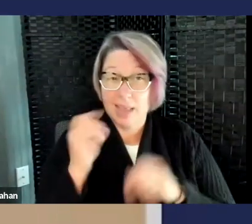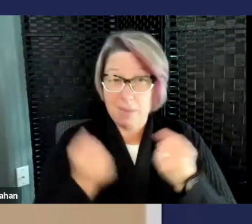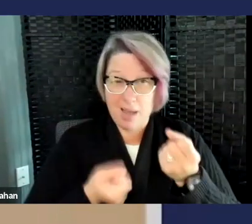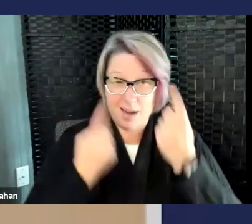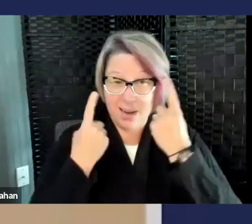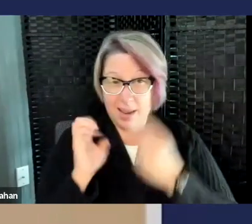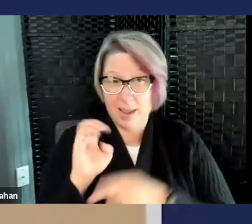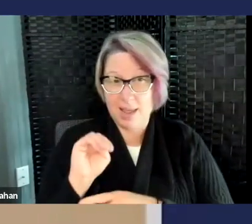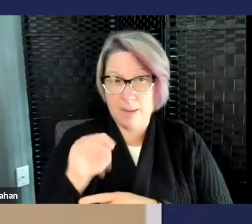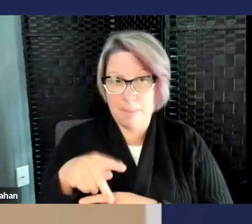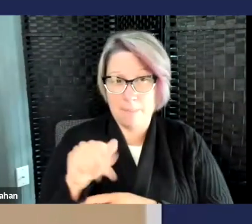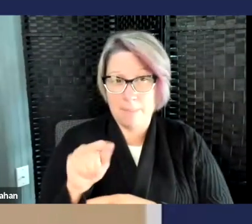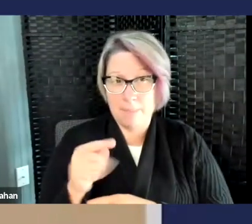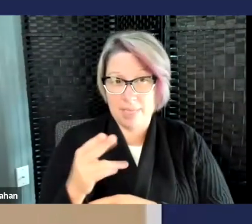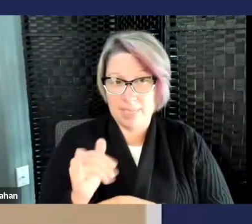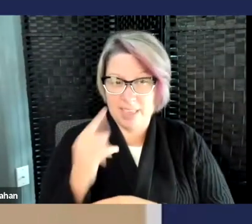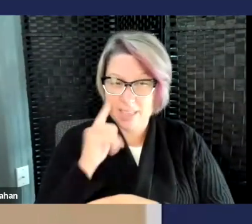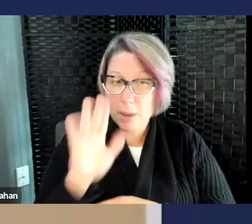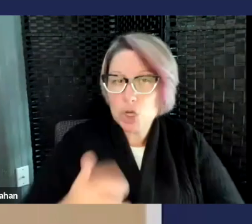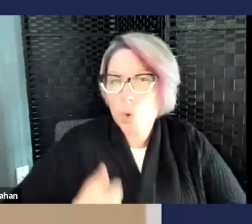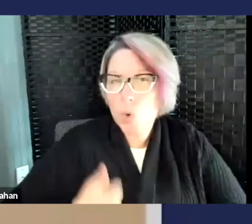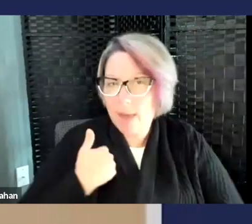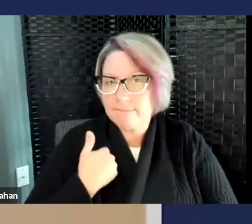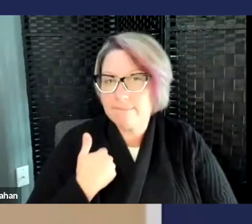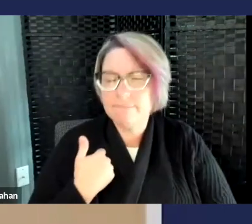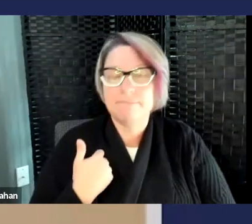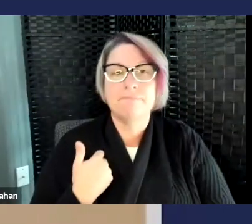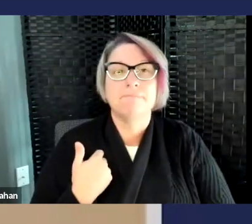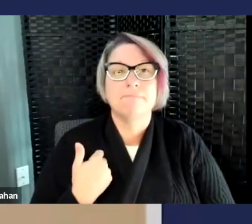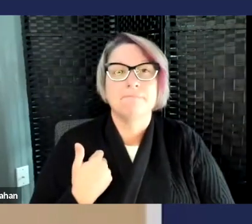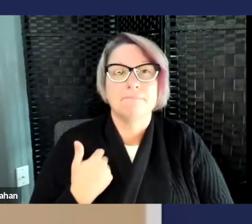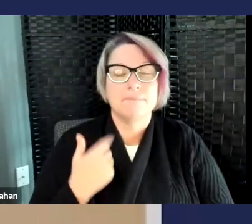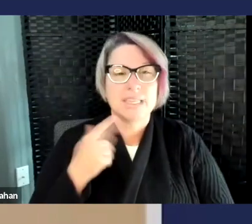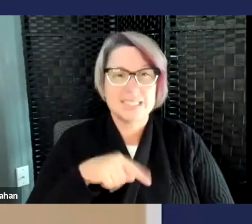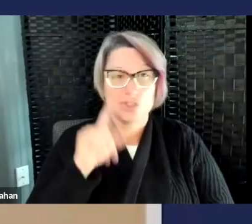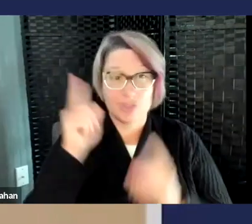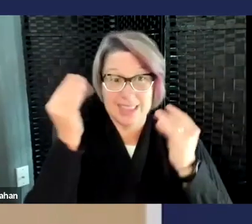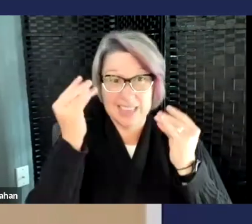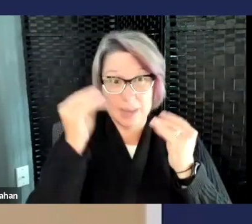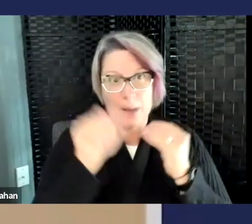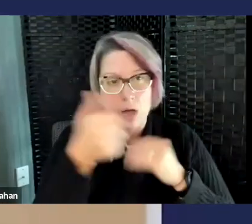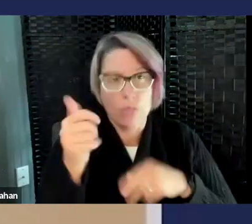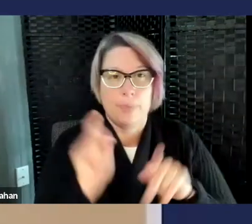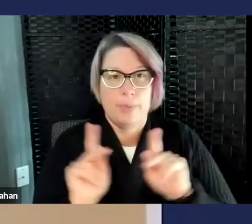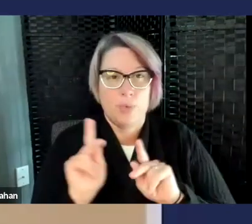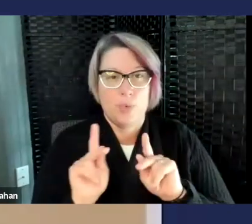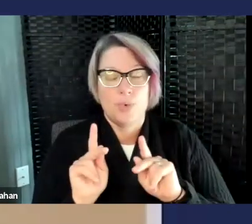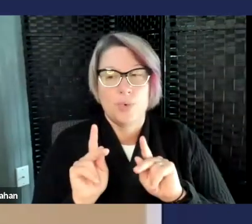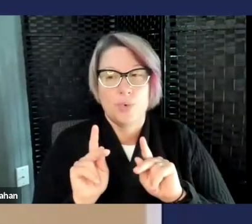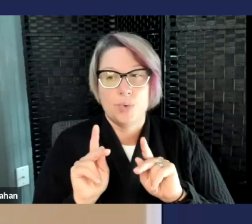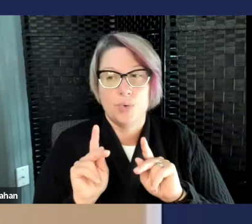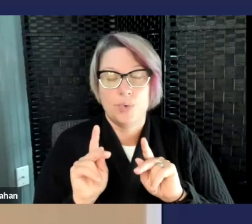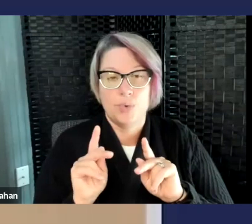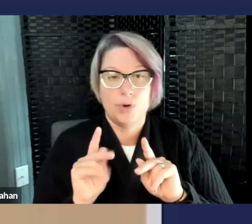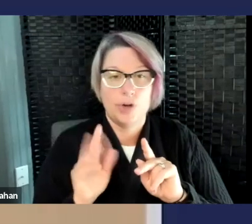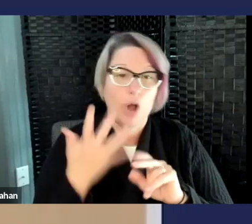that we've talked about. Okay. Think about your own life. All right. Because that's all this is, really. It's just thinking about others. And when we're sitting in our room